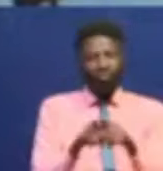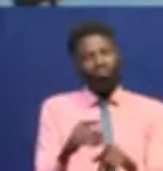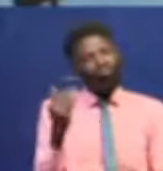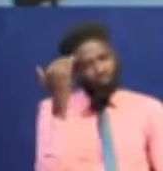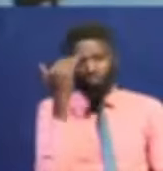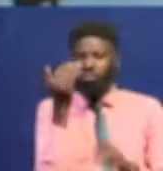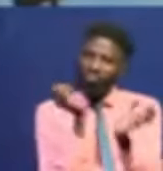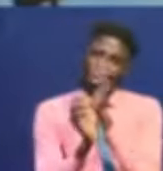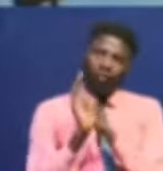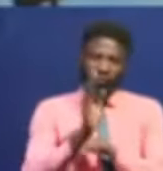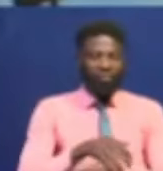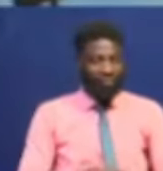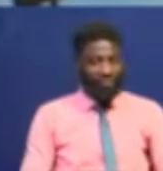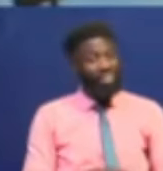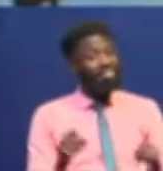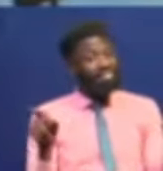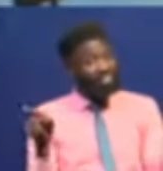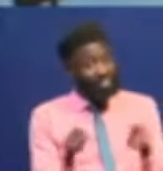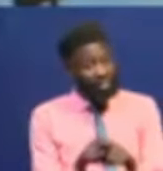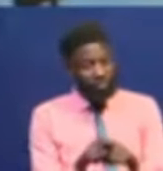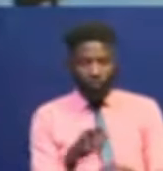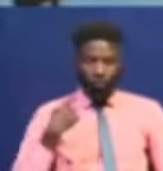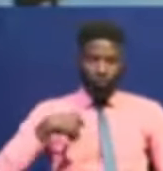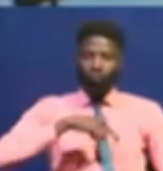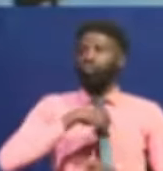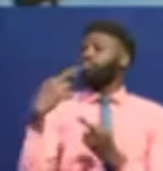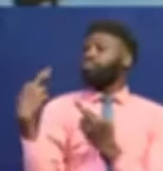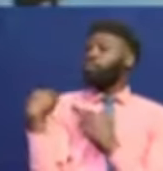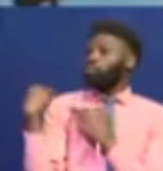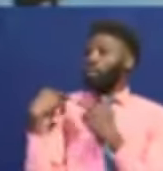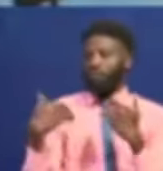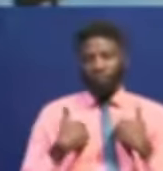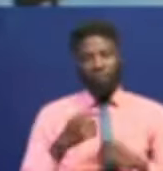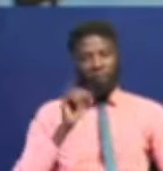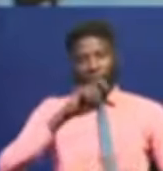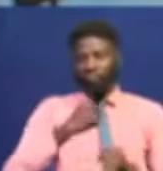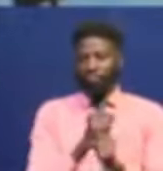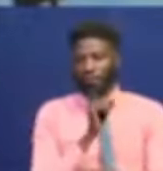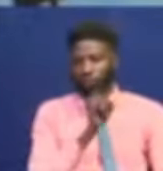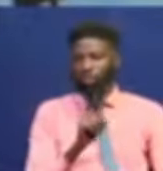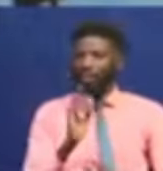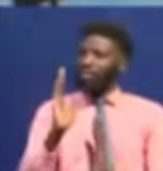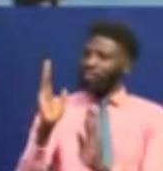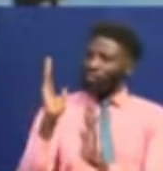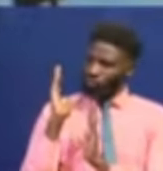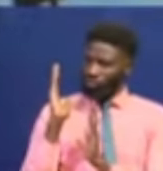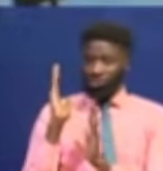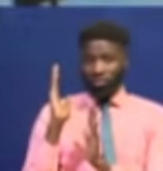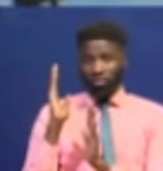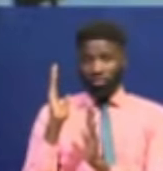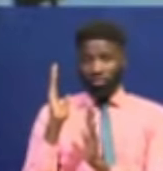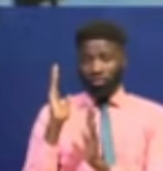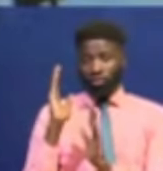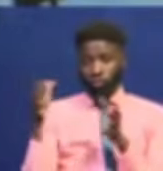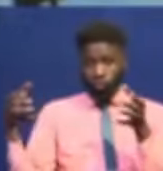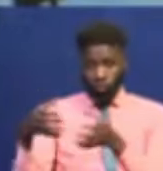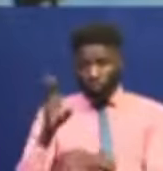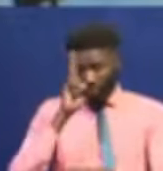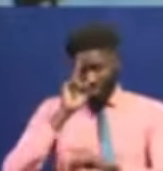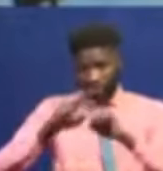the consequences. And it is our responsibility to make sure that security agencies act in accordance with the